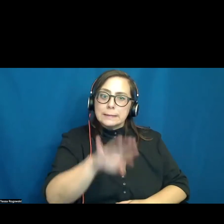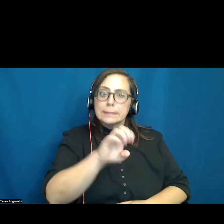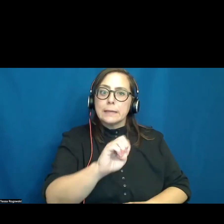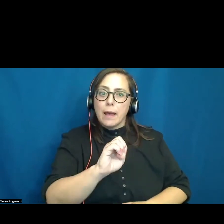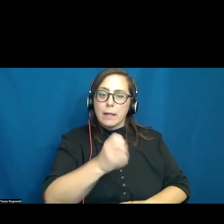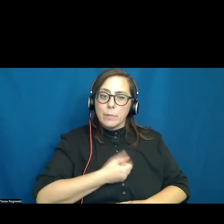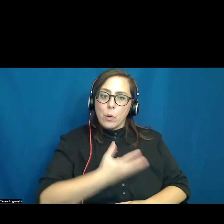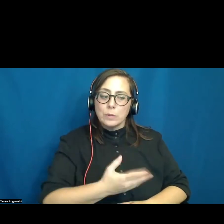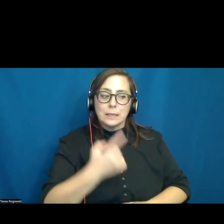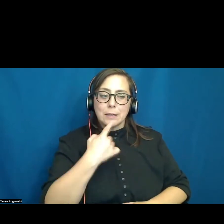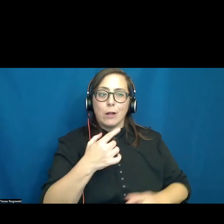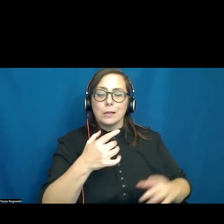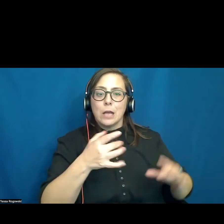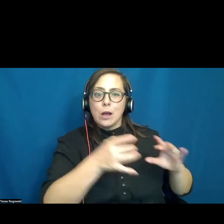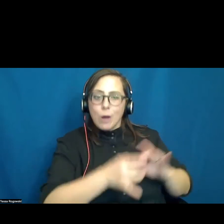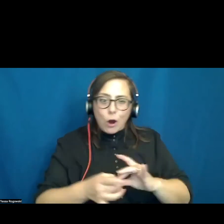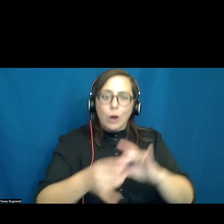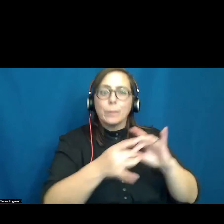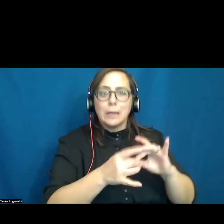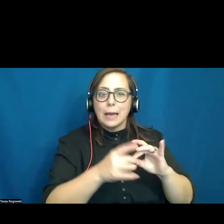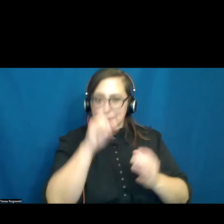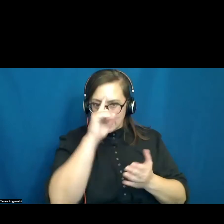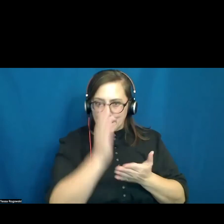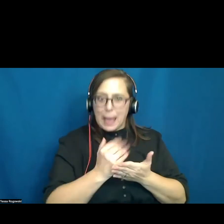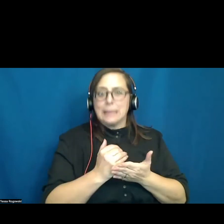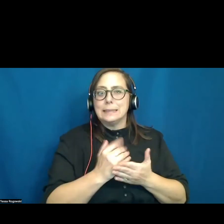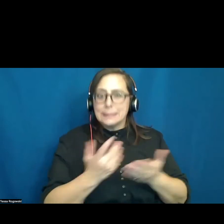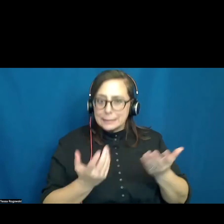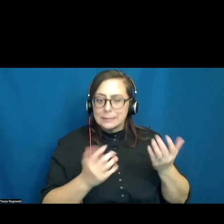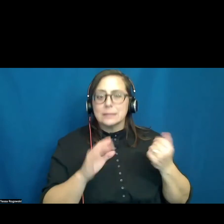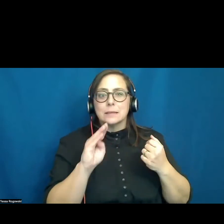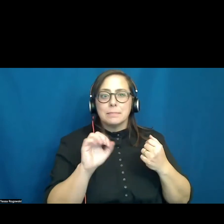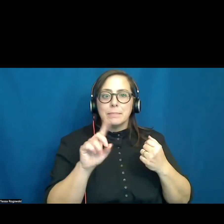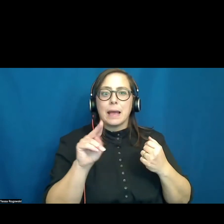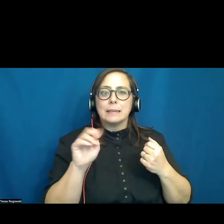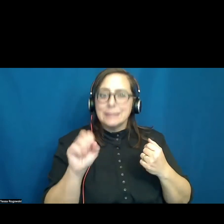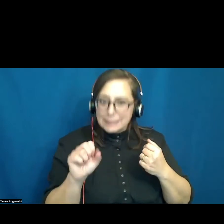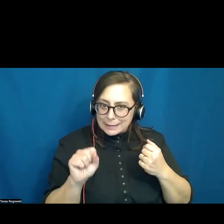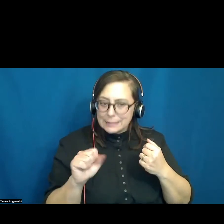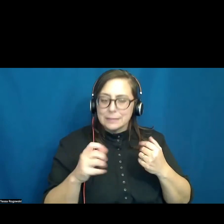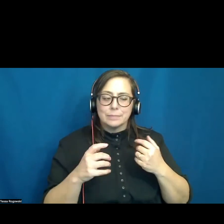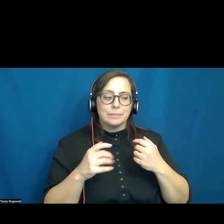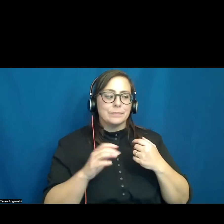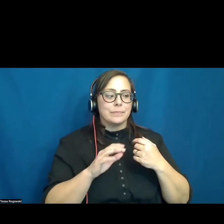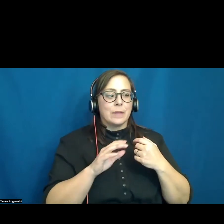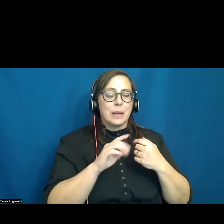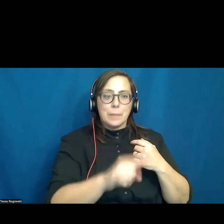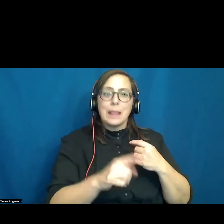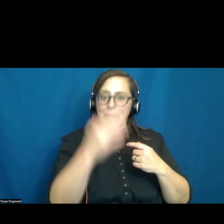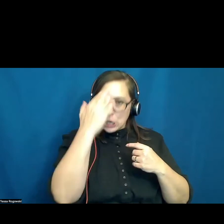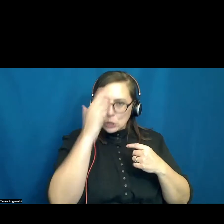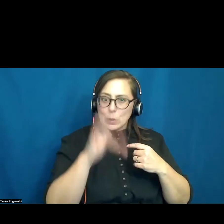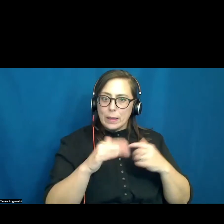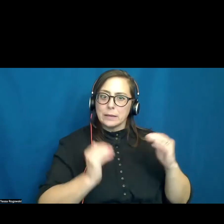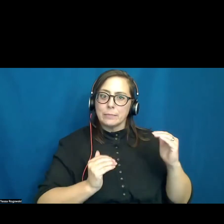madness, however they defined it. There's also kind of privileged guys,